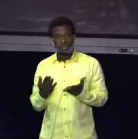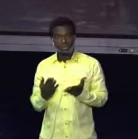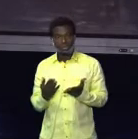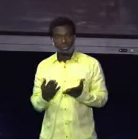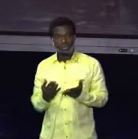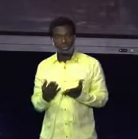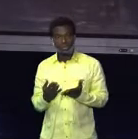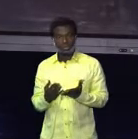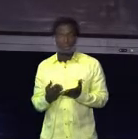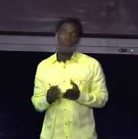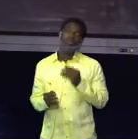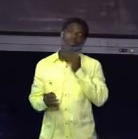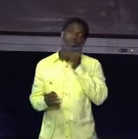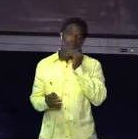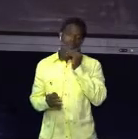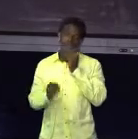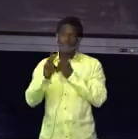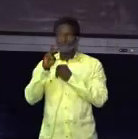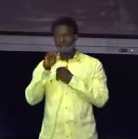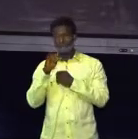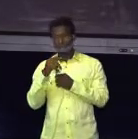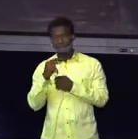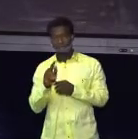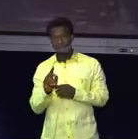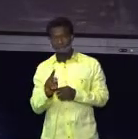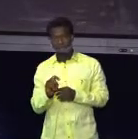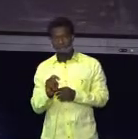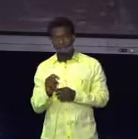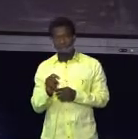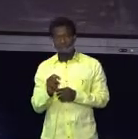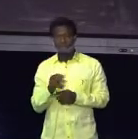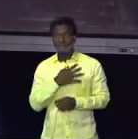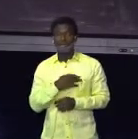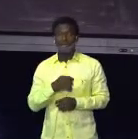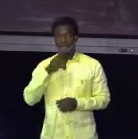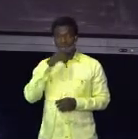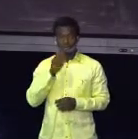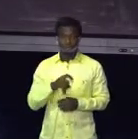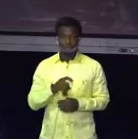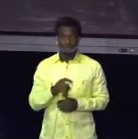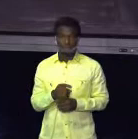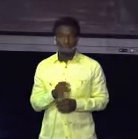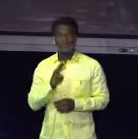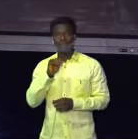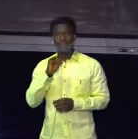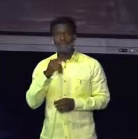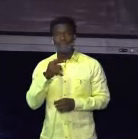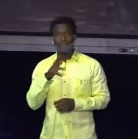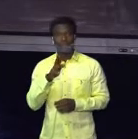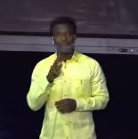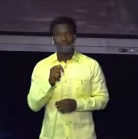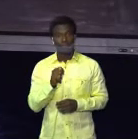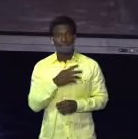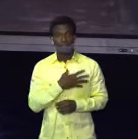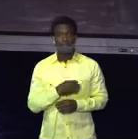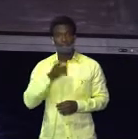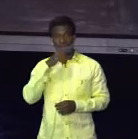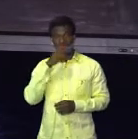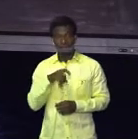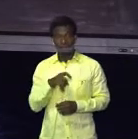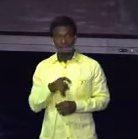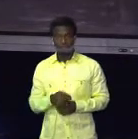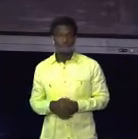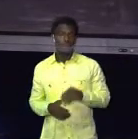May, might, and must. 3 this time around. May, M-A-Y, might, M-I-G-H-T,